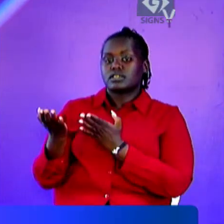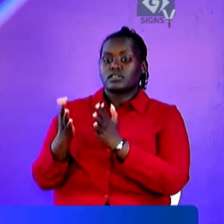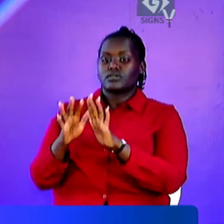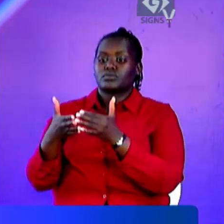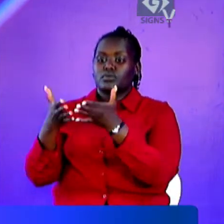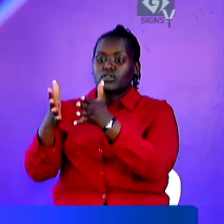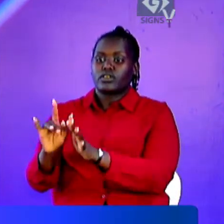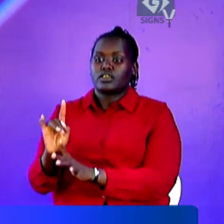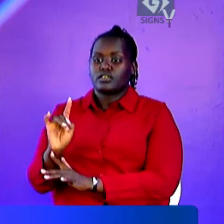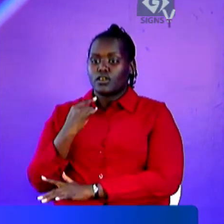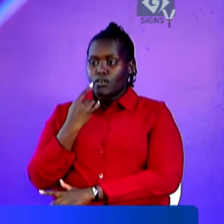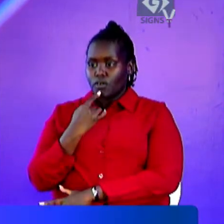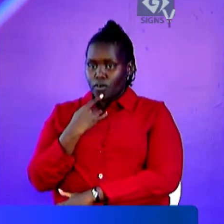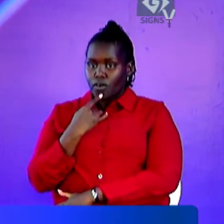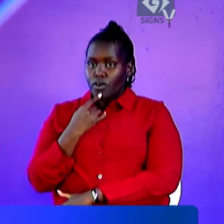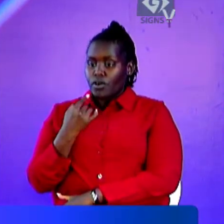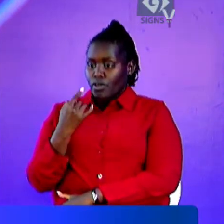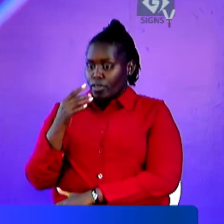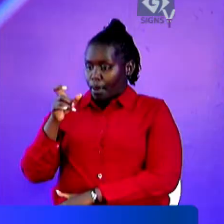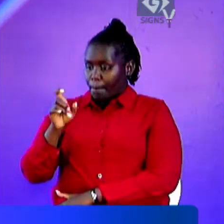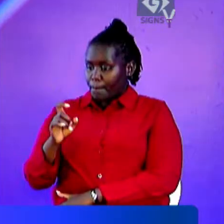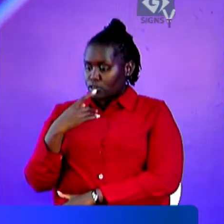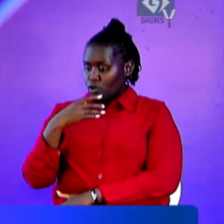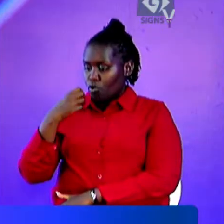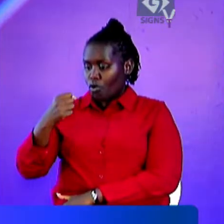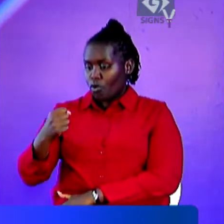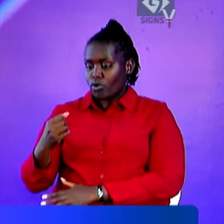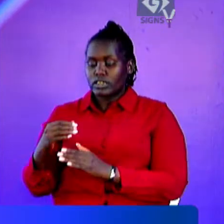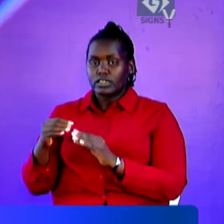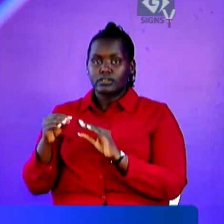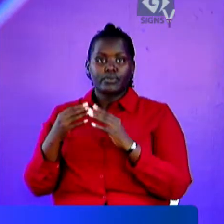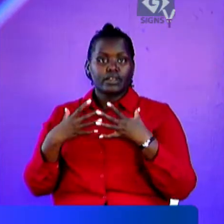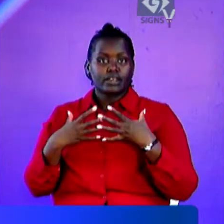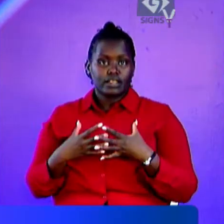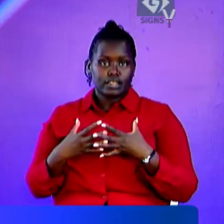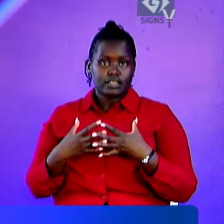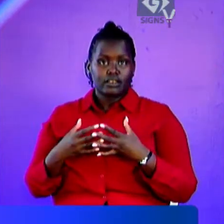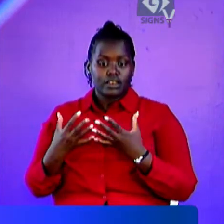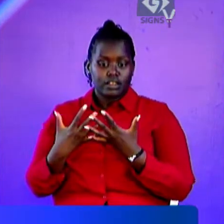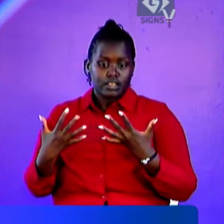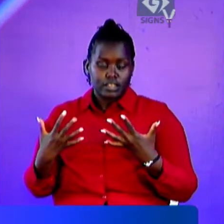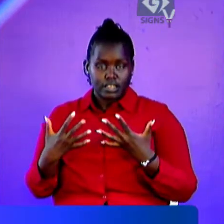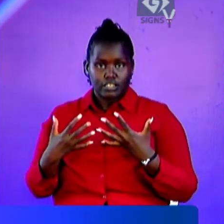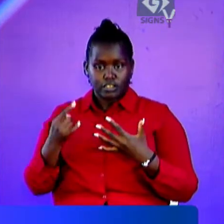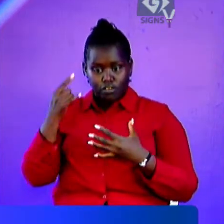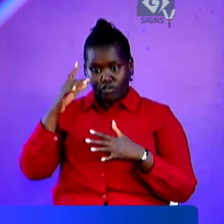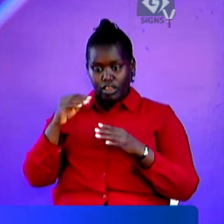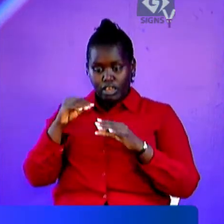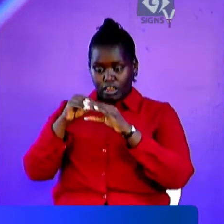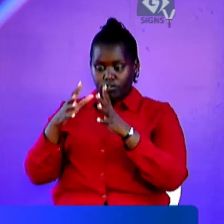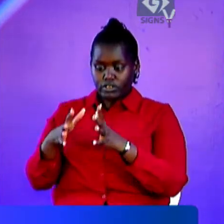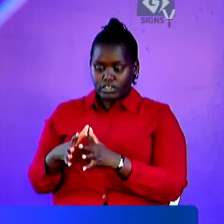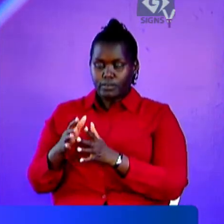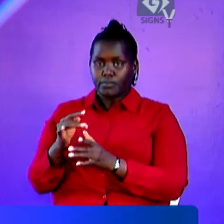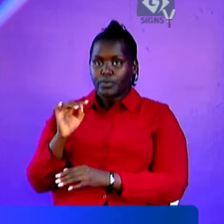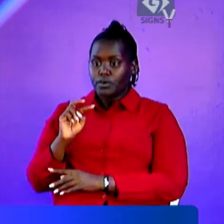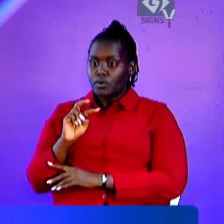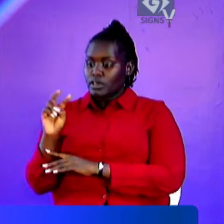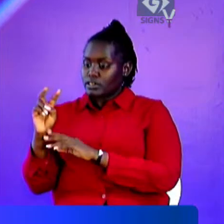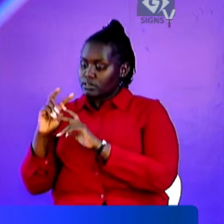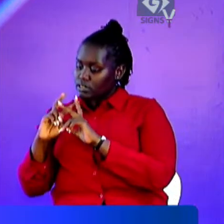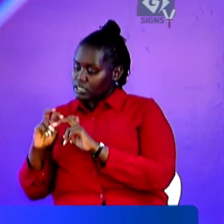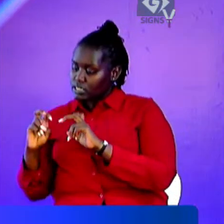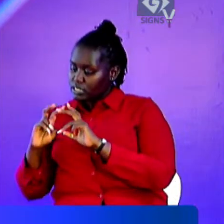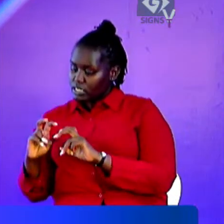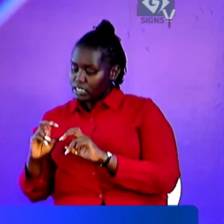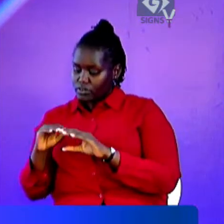trustee, because they're the ones who are holding the assets in trust for the investors. They're the ones who actually look out for the investors. The interest